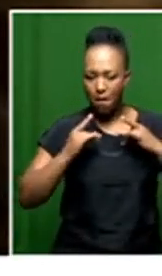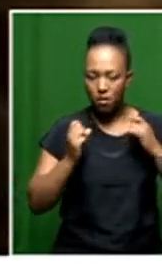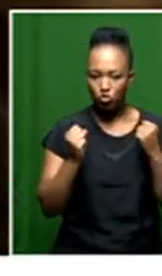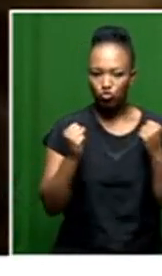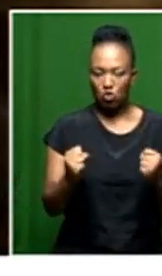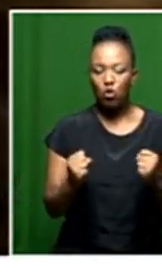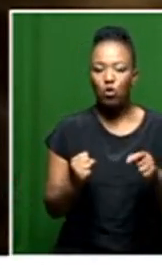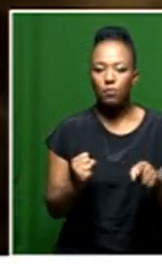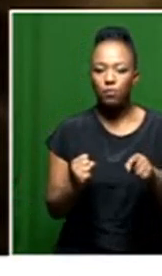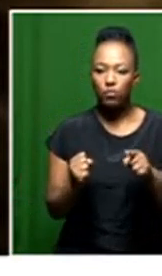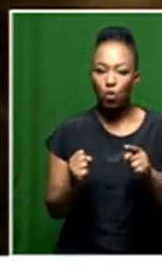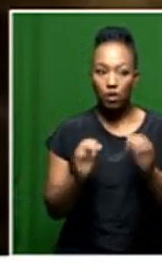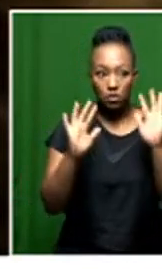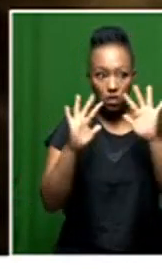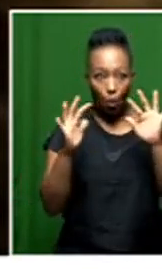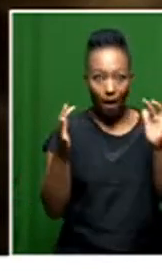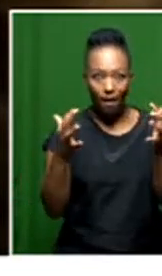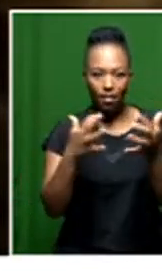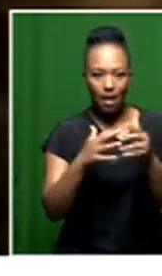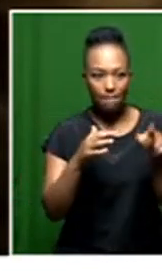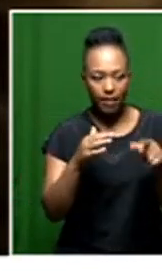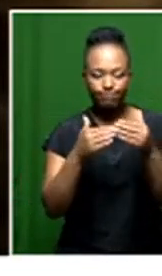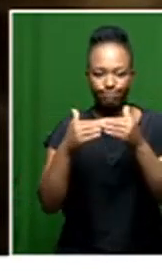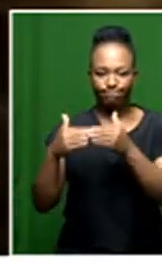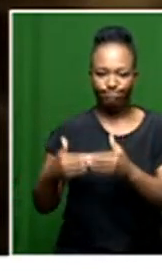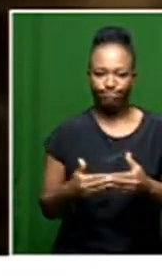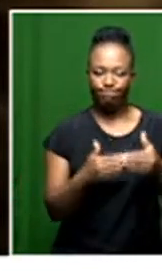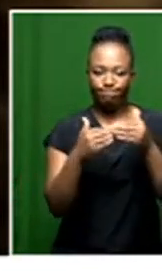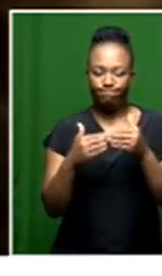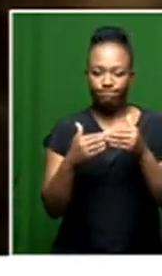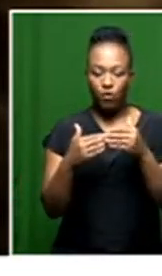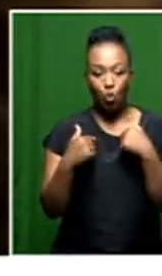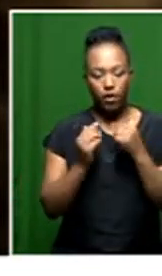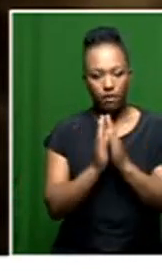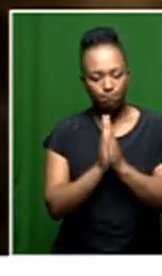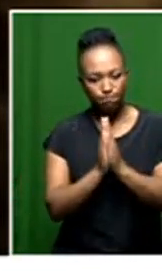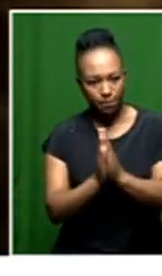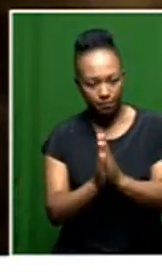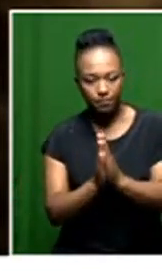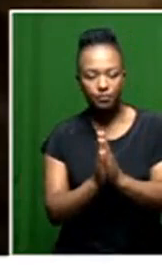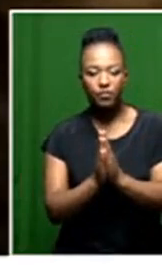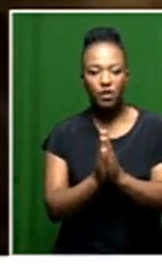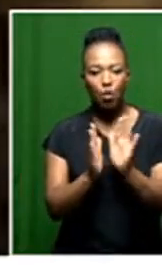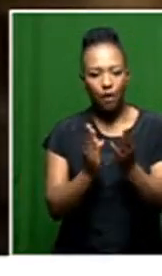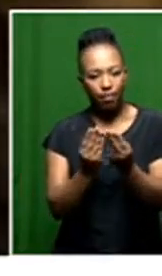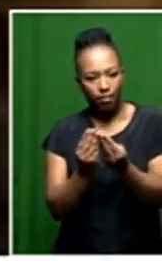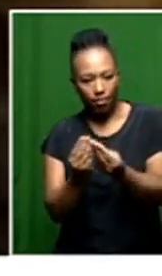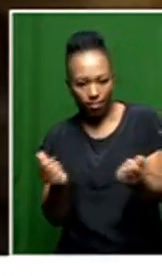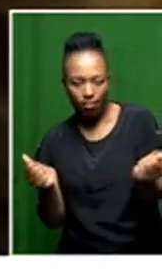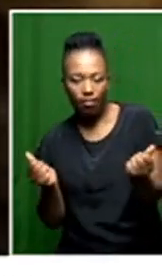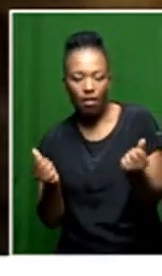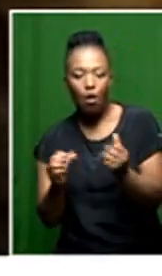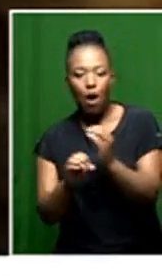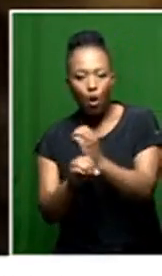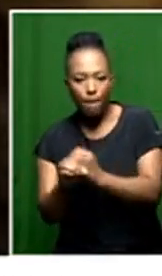which is where the world needs to watch. And that's where the only caution remains. We pray that this tames down like the way it has done with Omicron, and